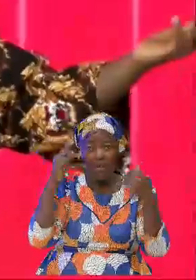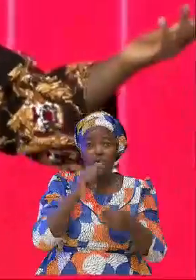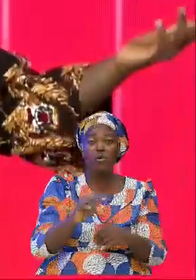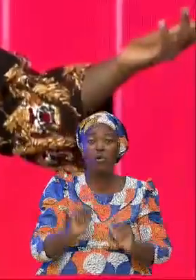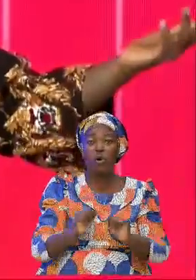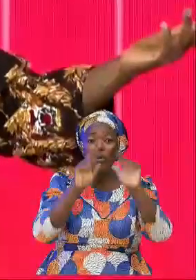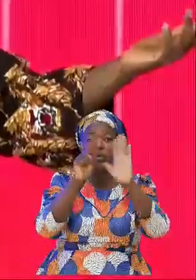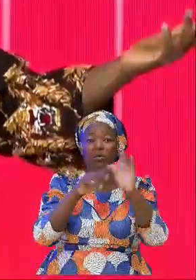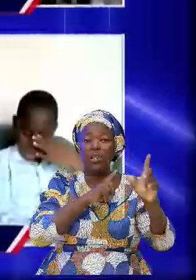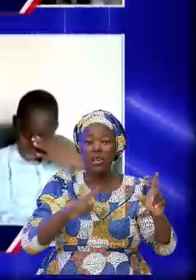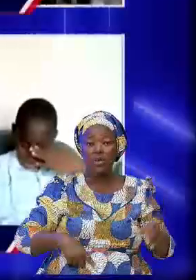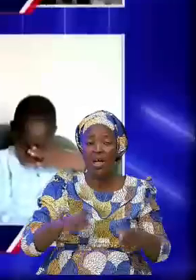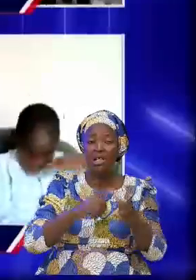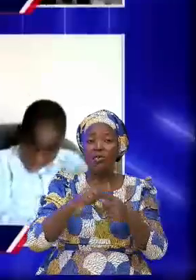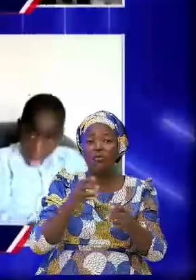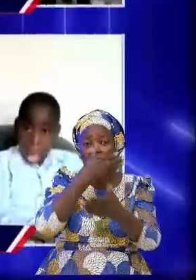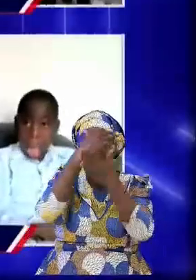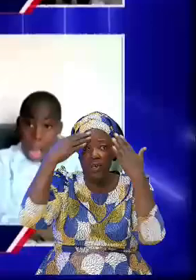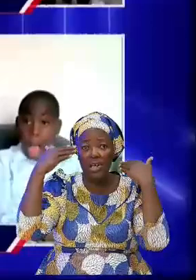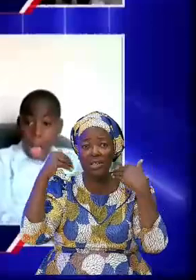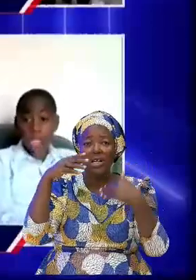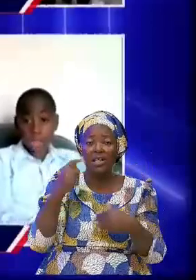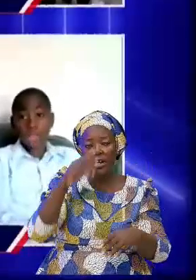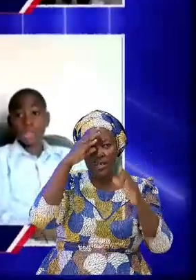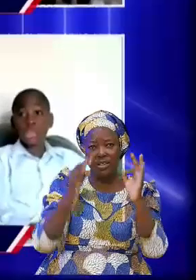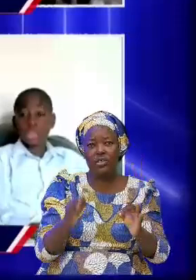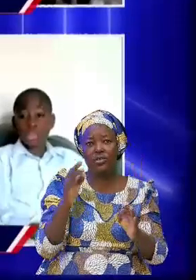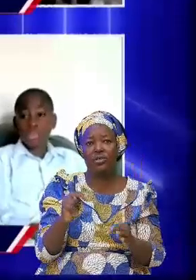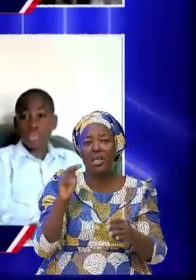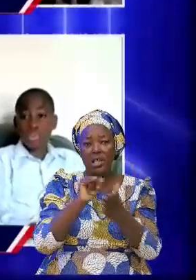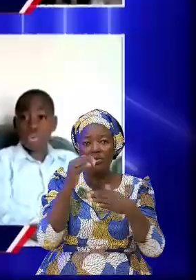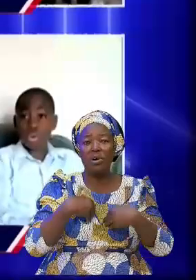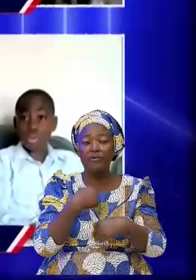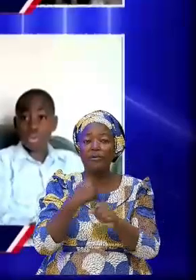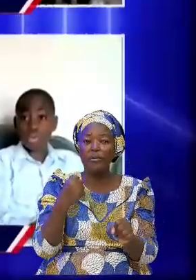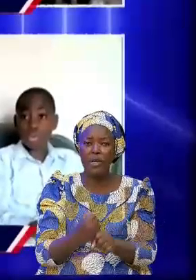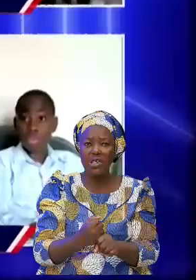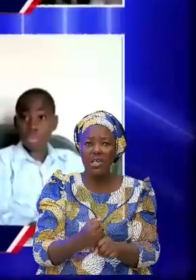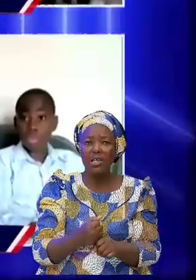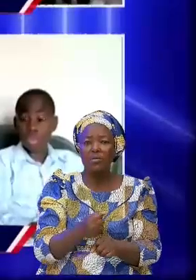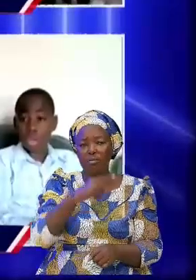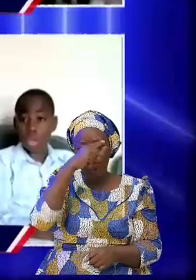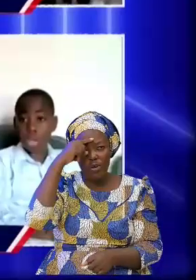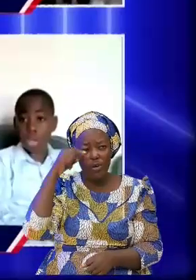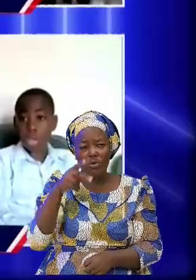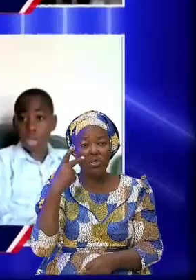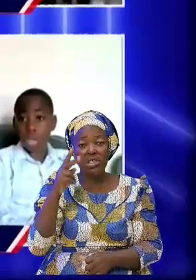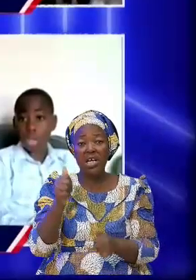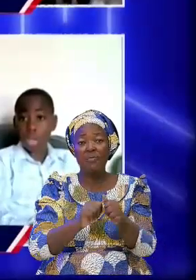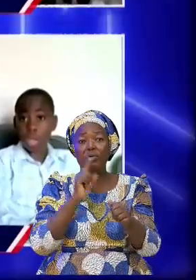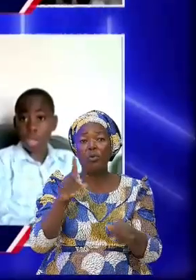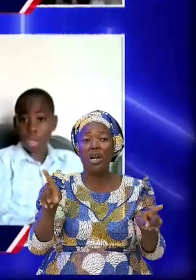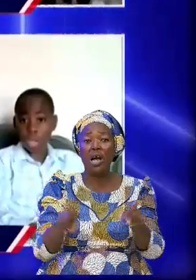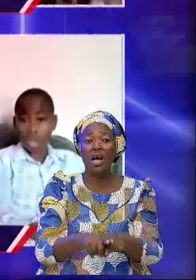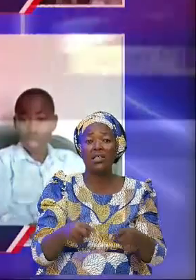forget your salvation. You forget your commitment to the Lord. And you forget the decision you